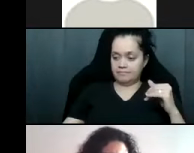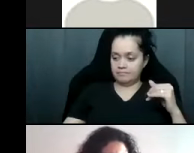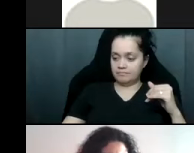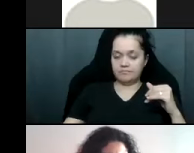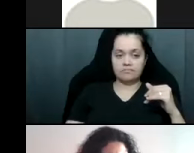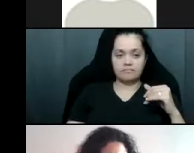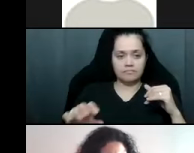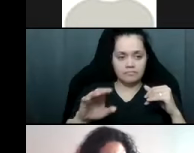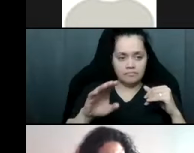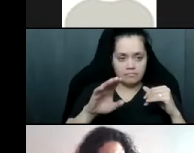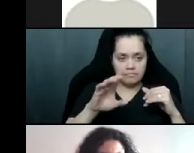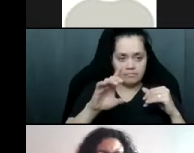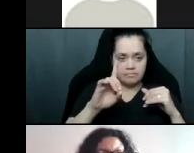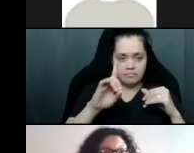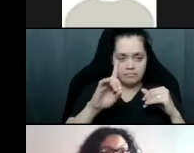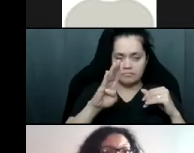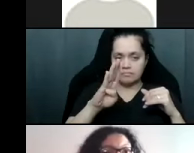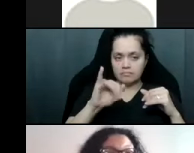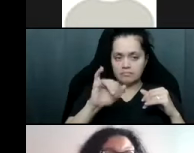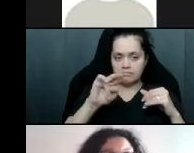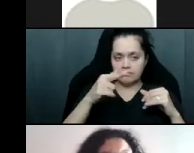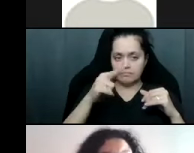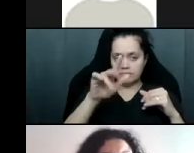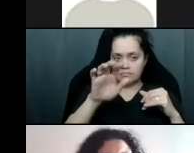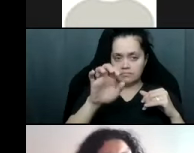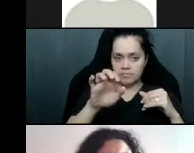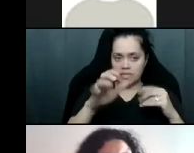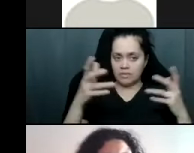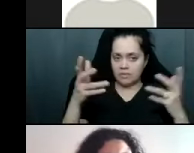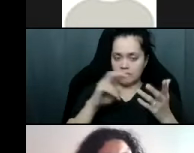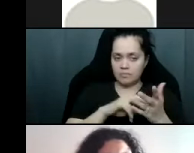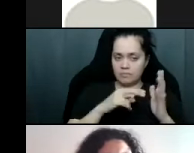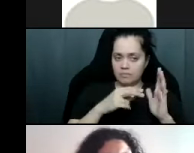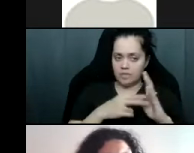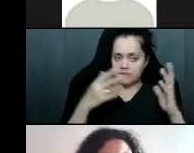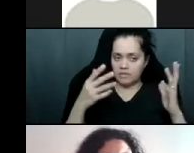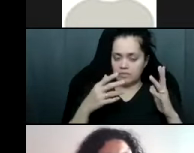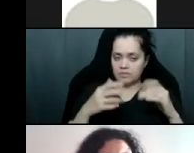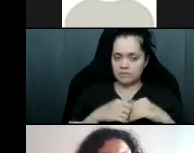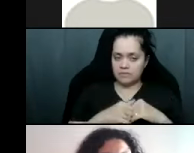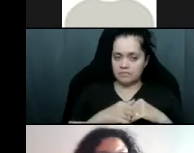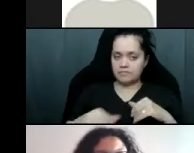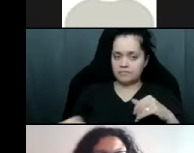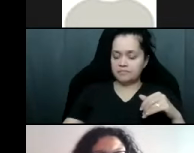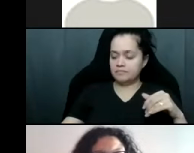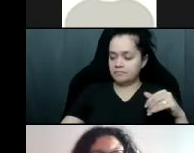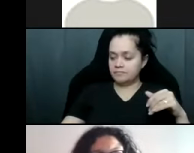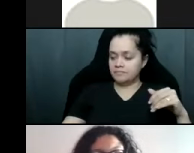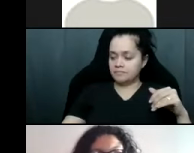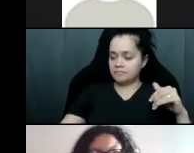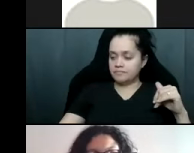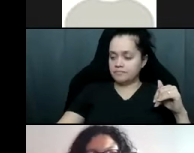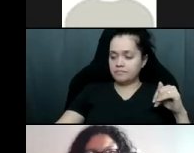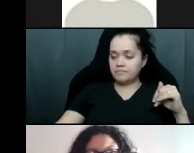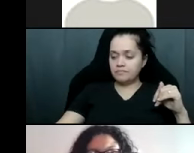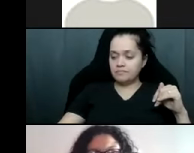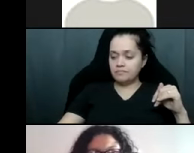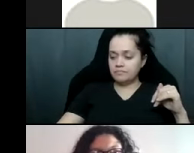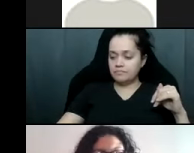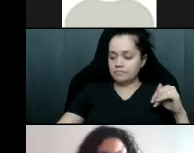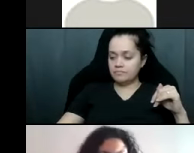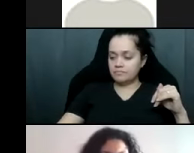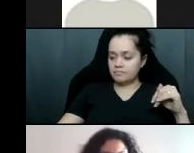bingle. Bingle does not mean afternoon, but does it mean then large male kangaroo, ex-convict, or car